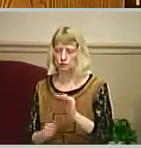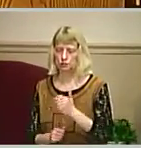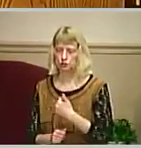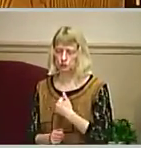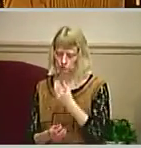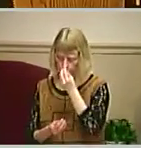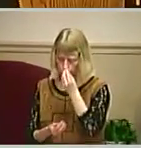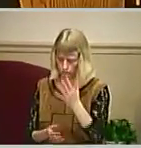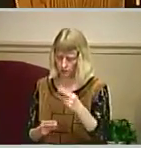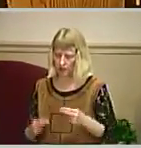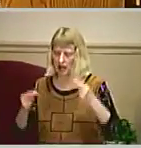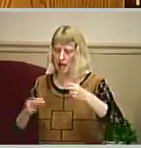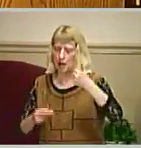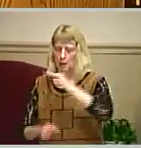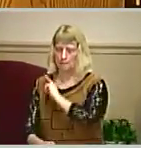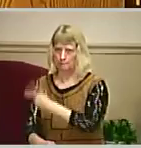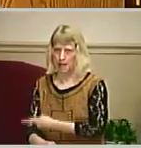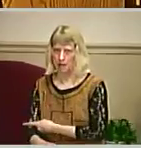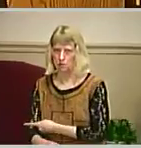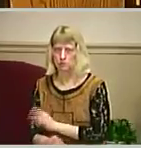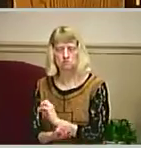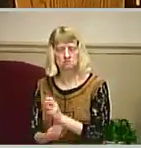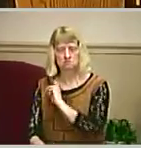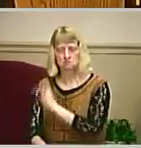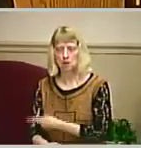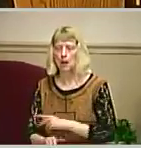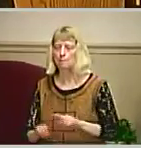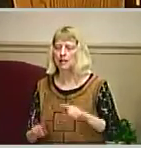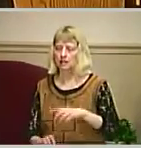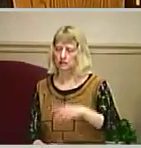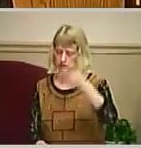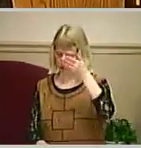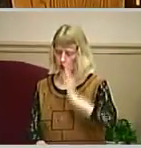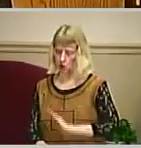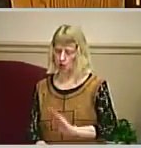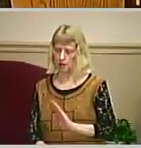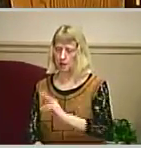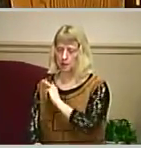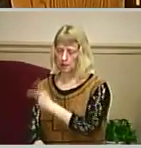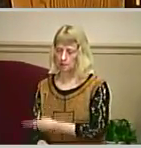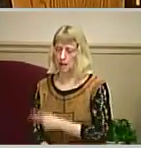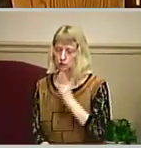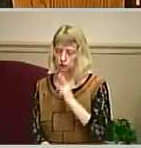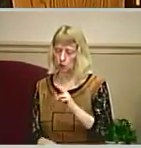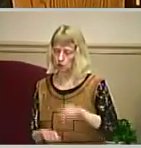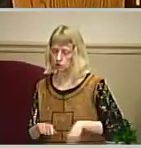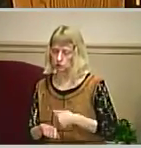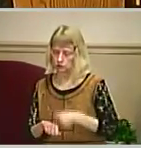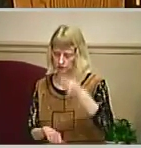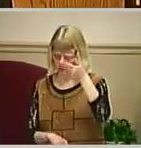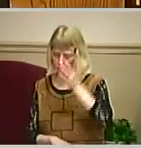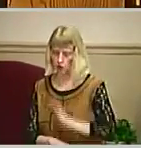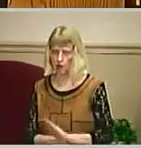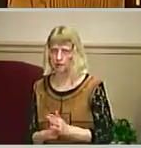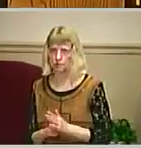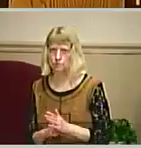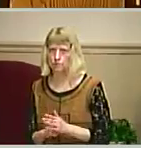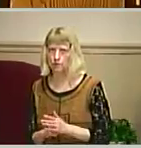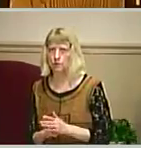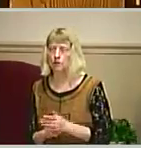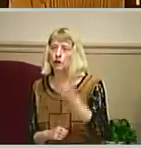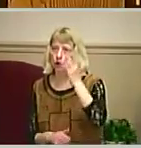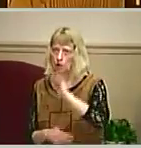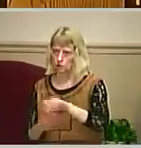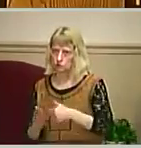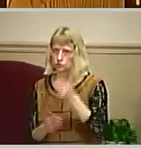be subject unto the higher powers, for there is no power but of God. The powers that be are ordained of God. In God's